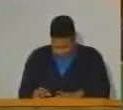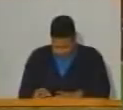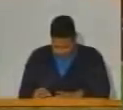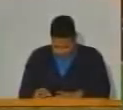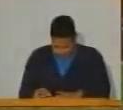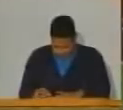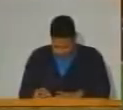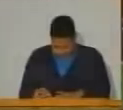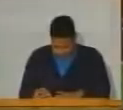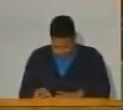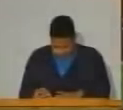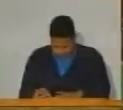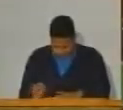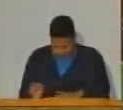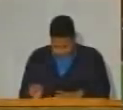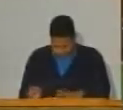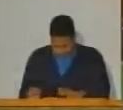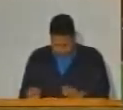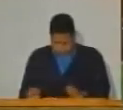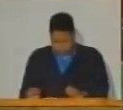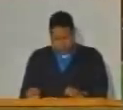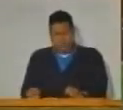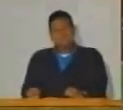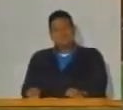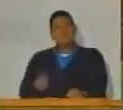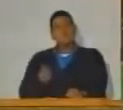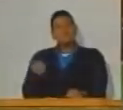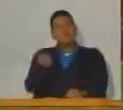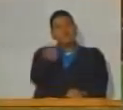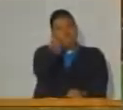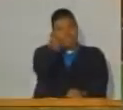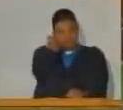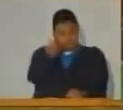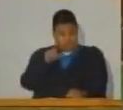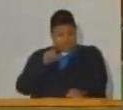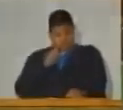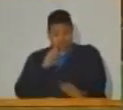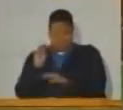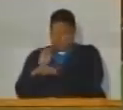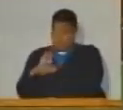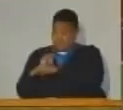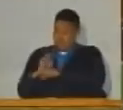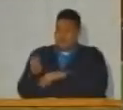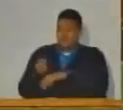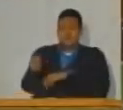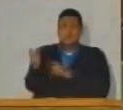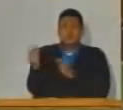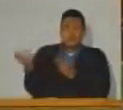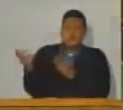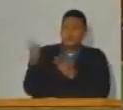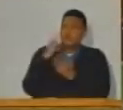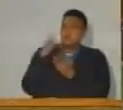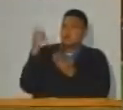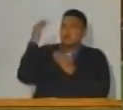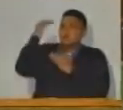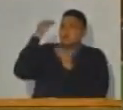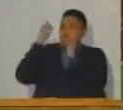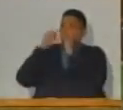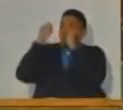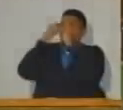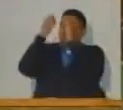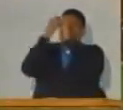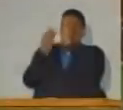Tourism. The Ministry of Tourism will reposition tourism to generate higher growth rates